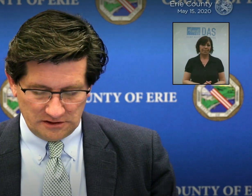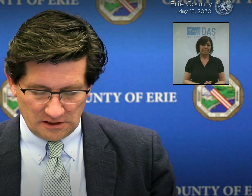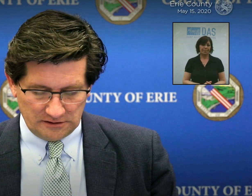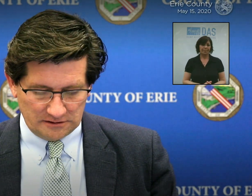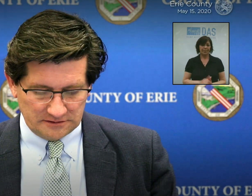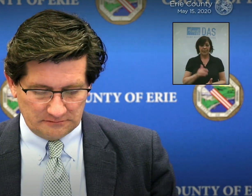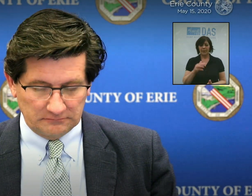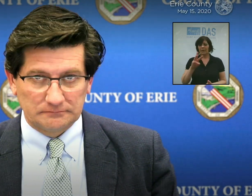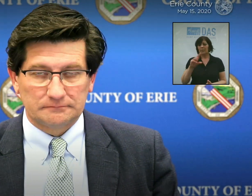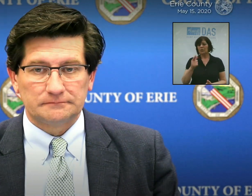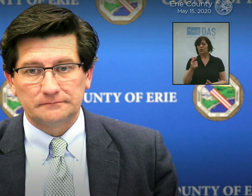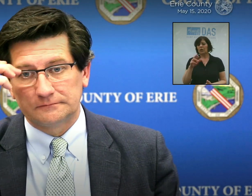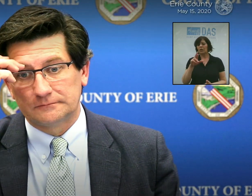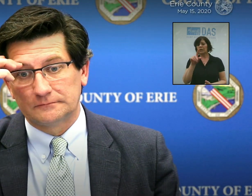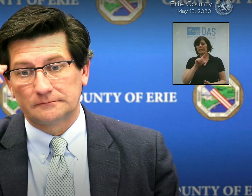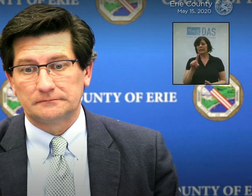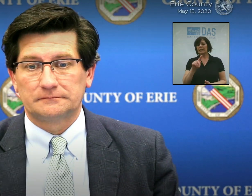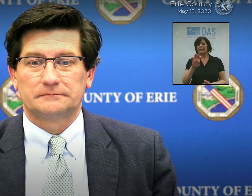WGRZ, Kelly Dudzig.